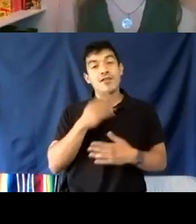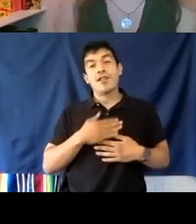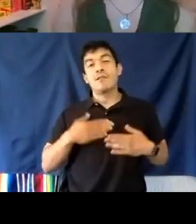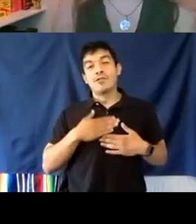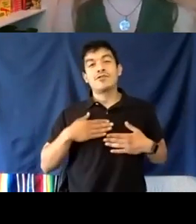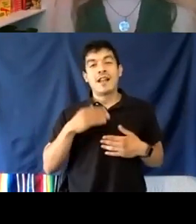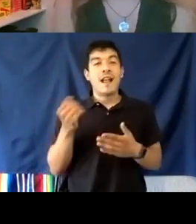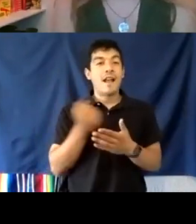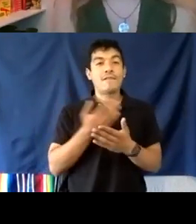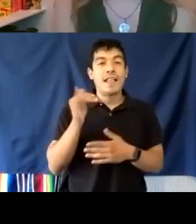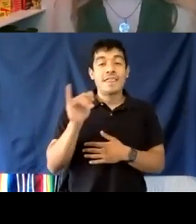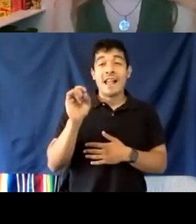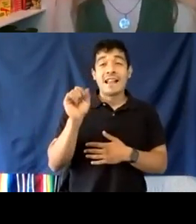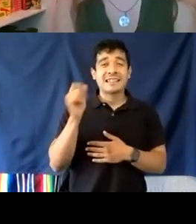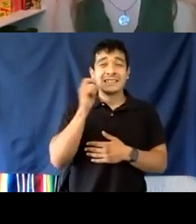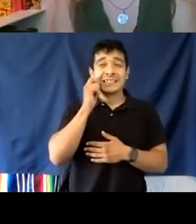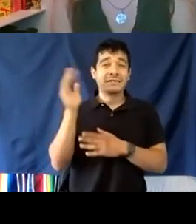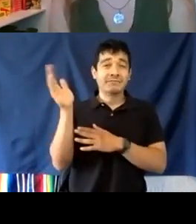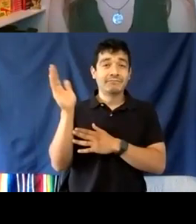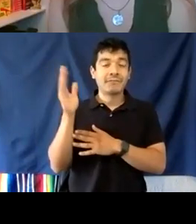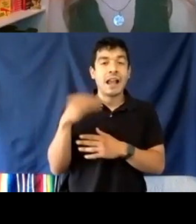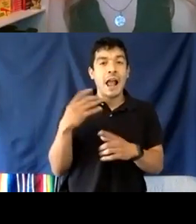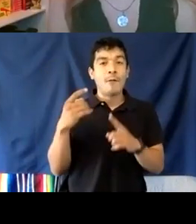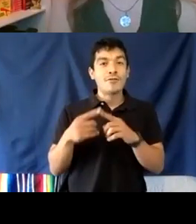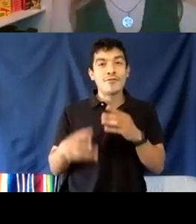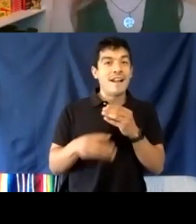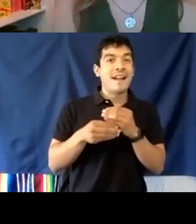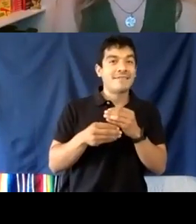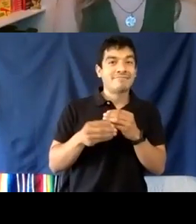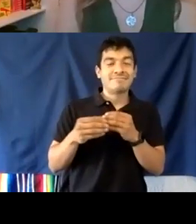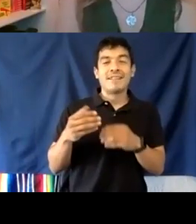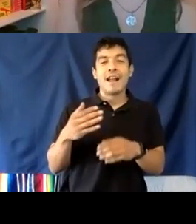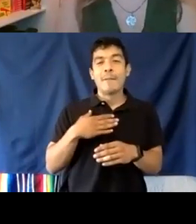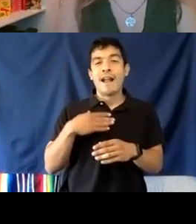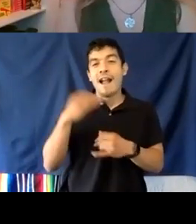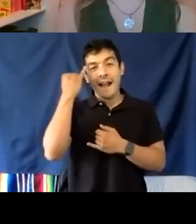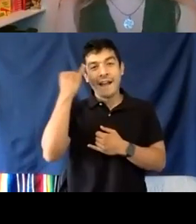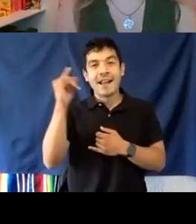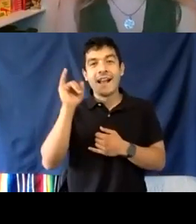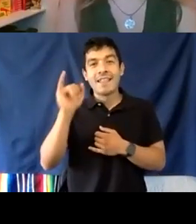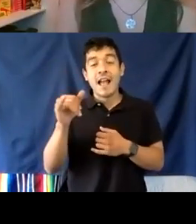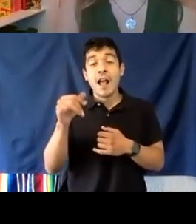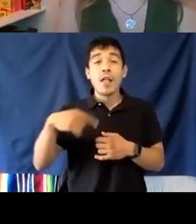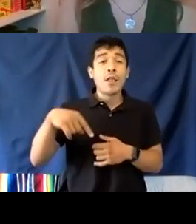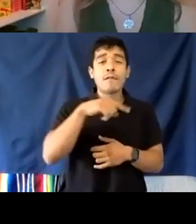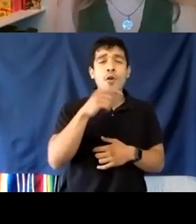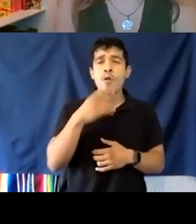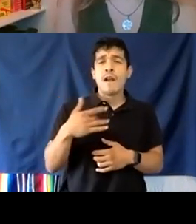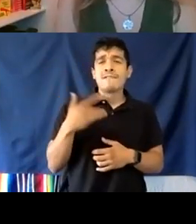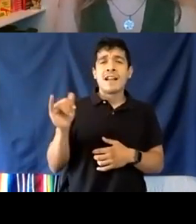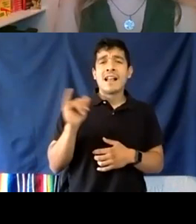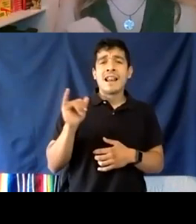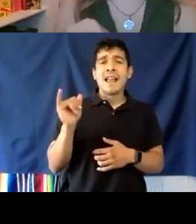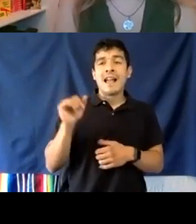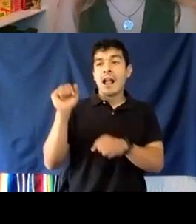I appreciated everything that Lisa just said, and I wanted to plus one the sort of idea that those of us that feel like, knock on wood,